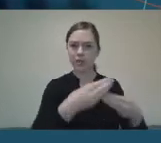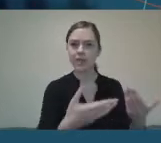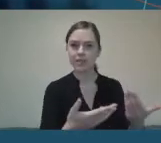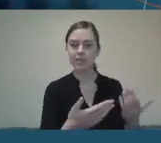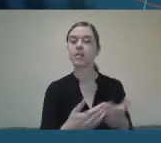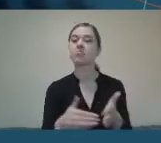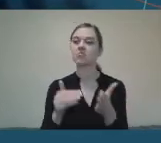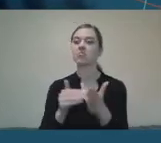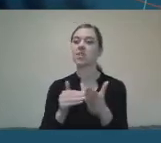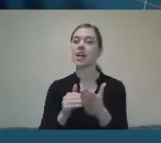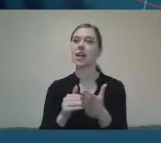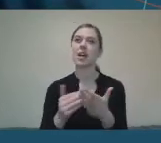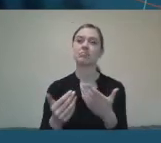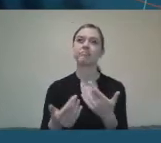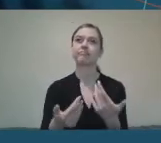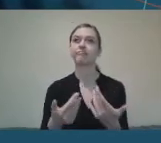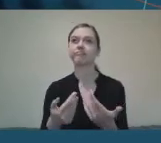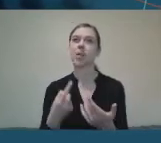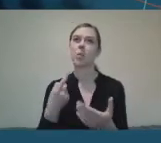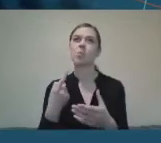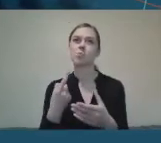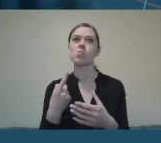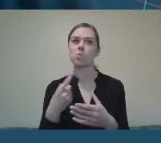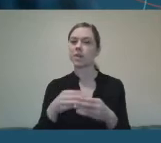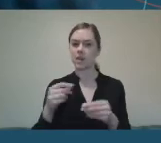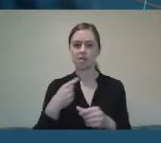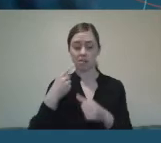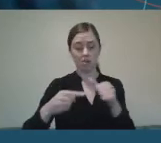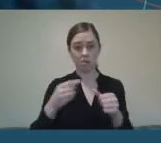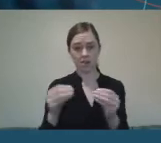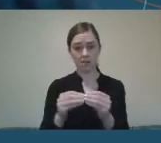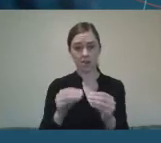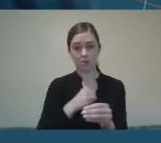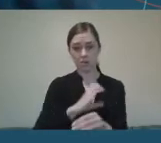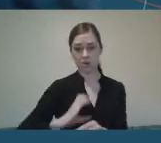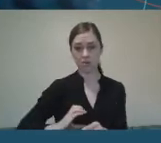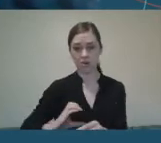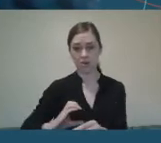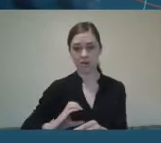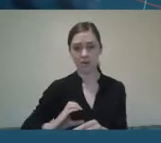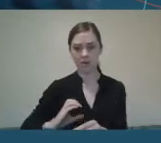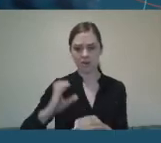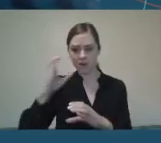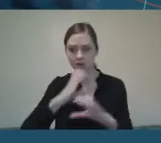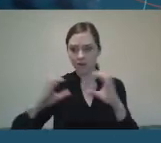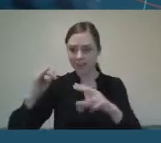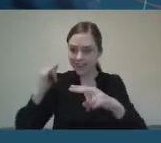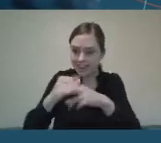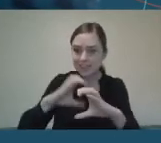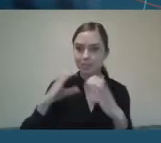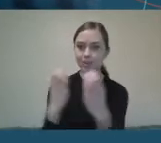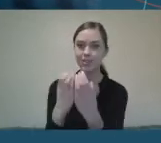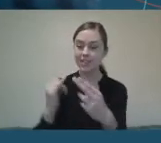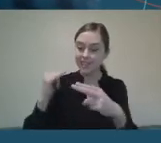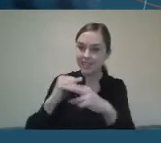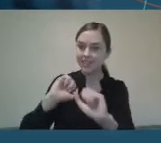Yeah, I suppose the one thing we always say to clubs is look in your community, look in your club, see the